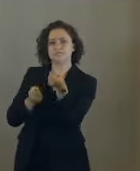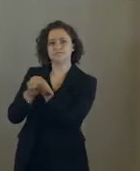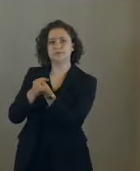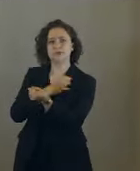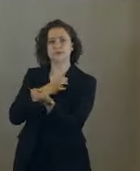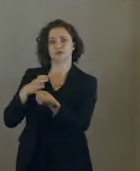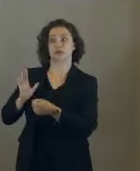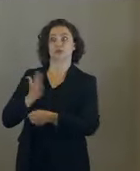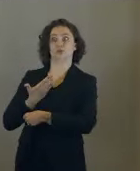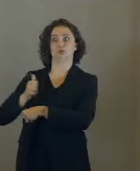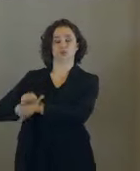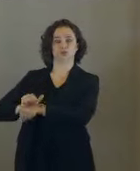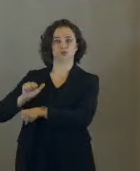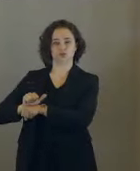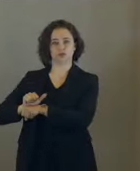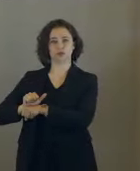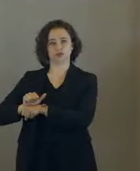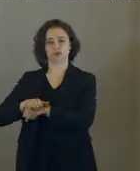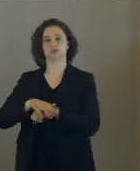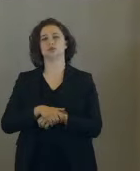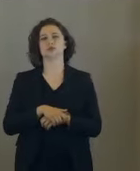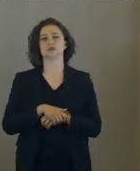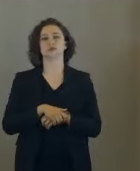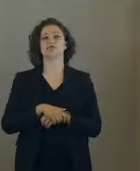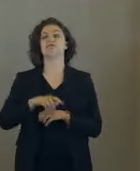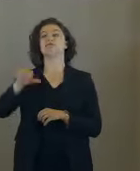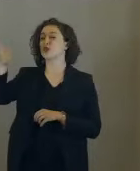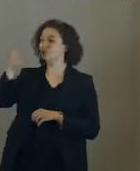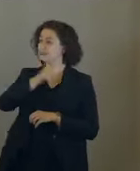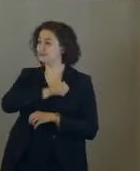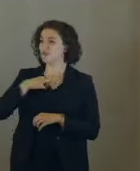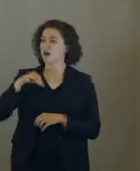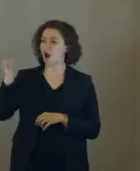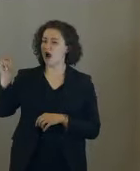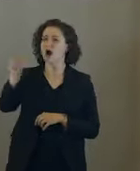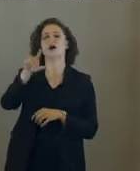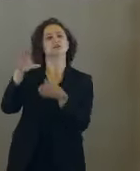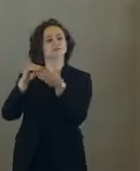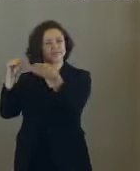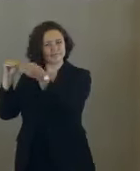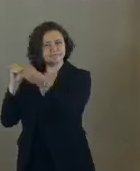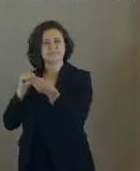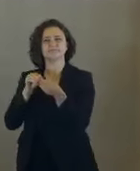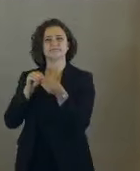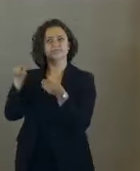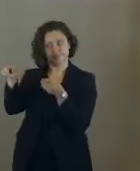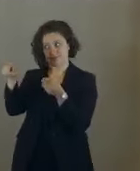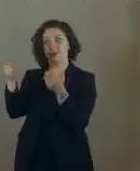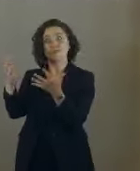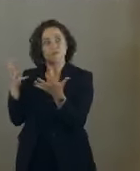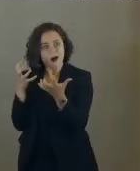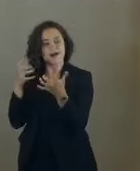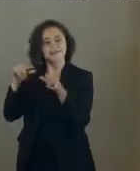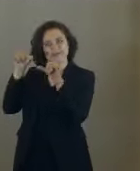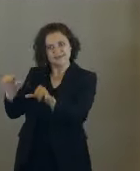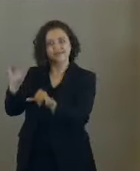do. And have heard from other staff about their wanting to be at the department